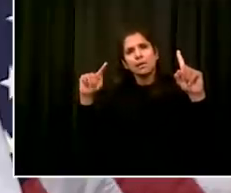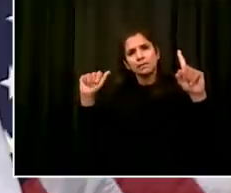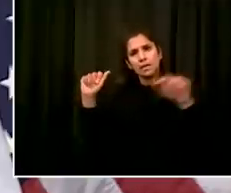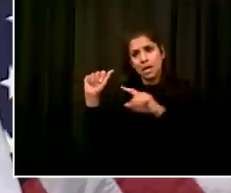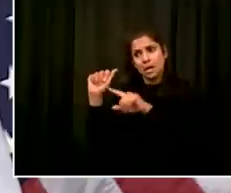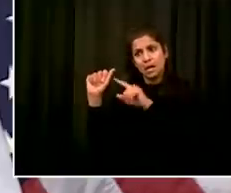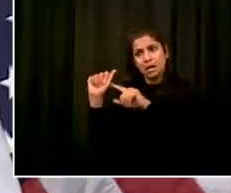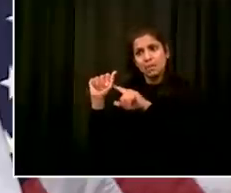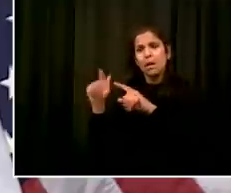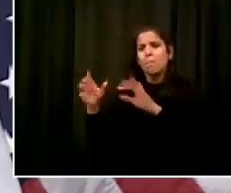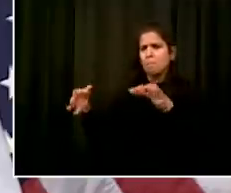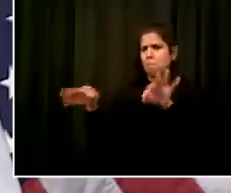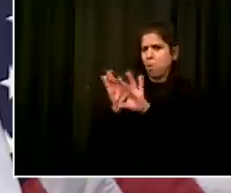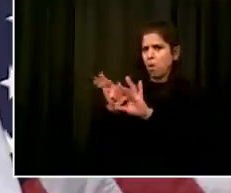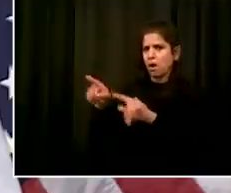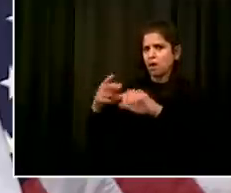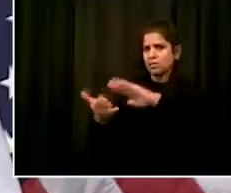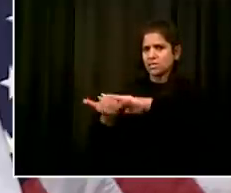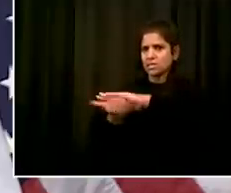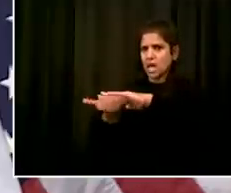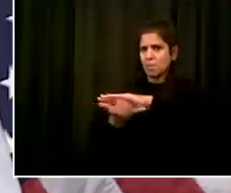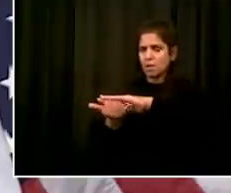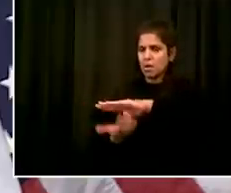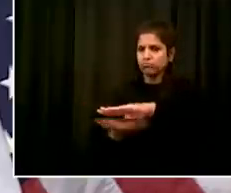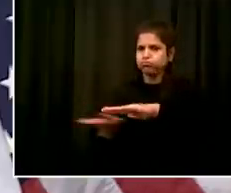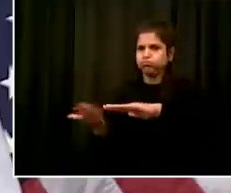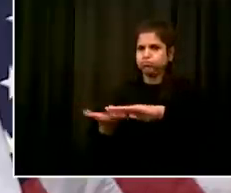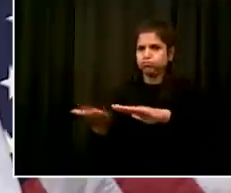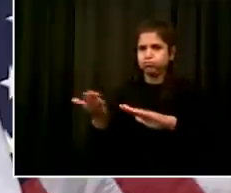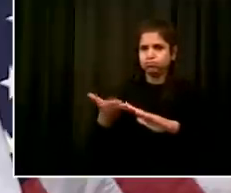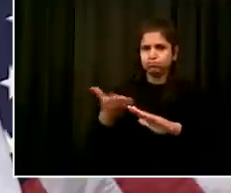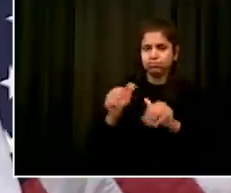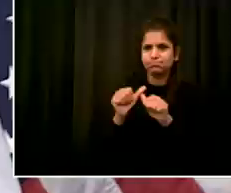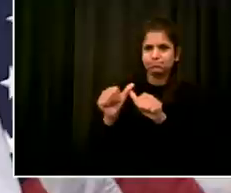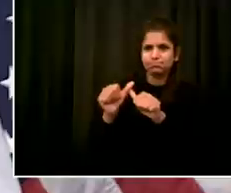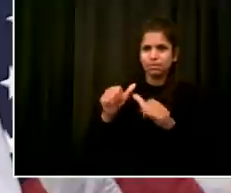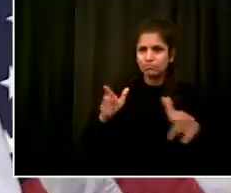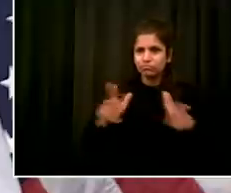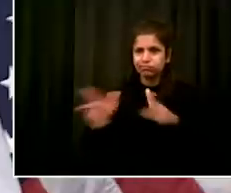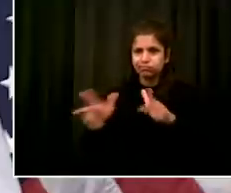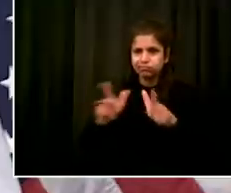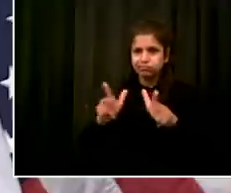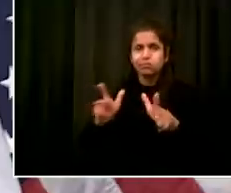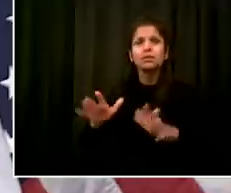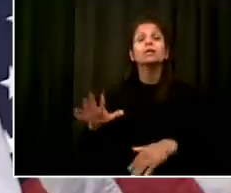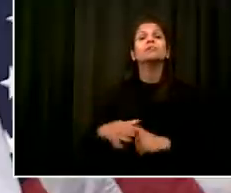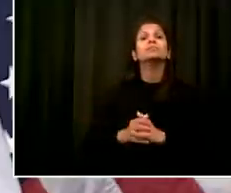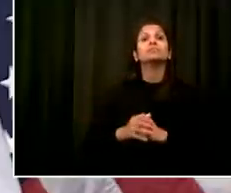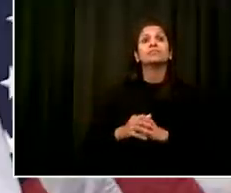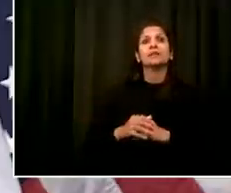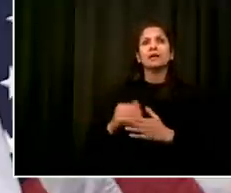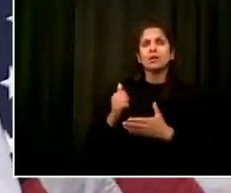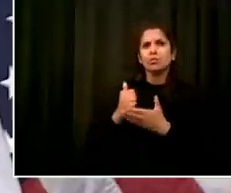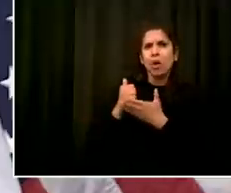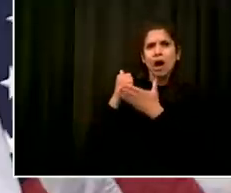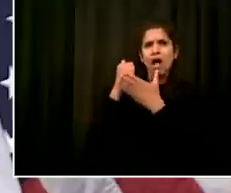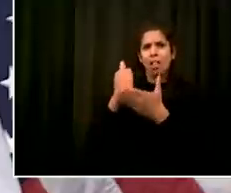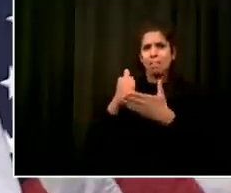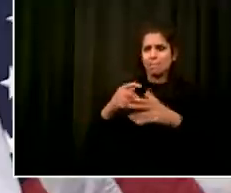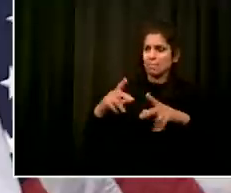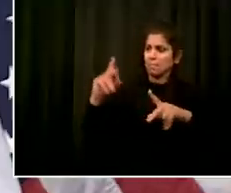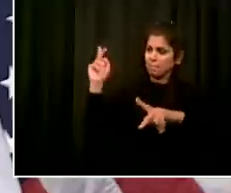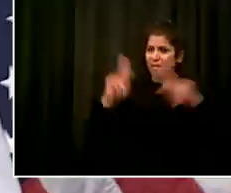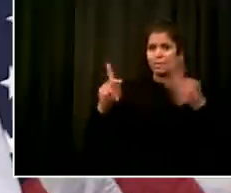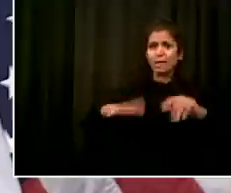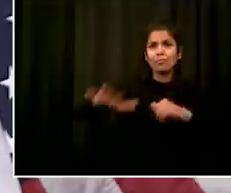feel comfortable going on the subways and buses, obviously all at the same time continuing social distancing. And that's not forever, Juliet. I think it's